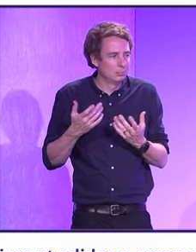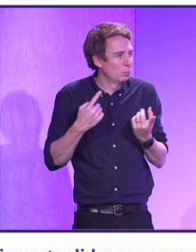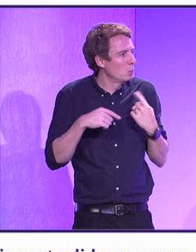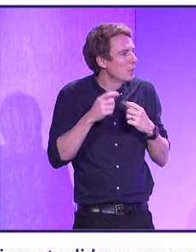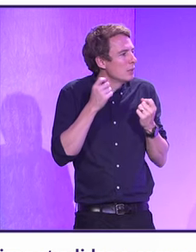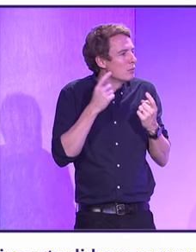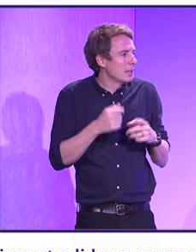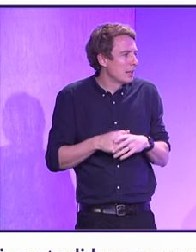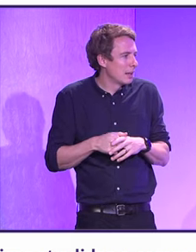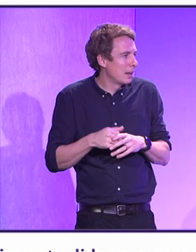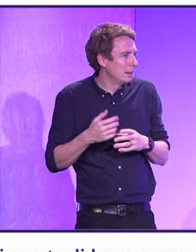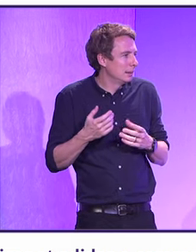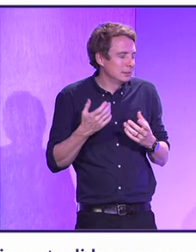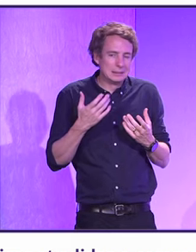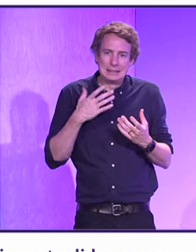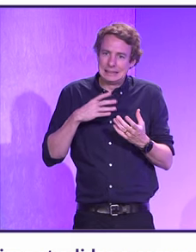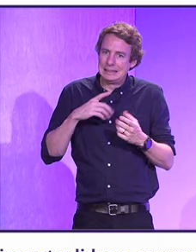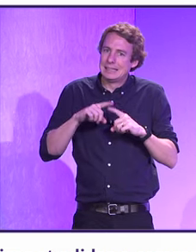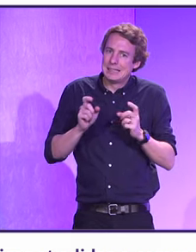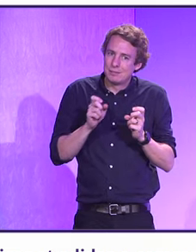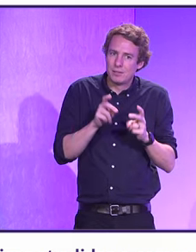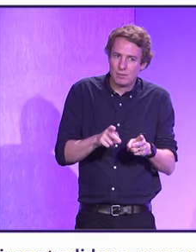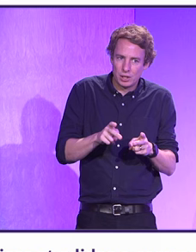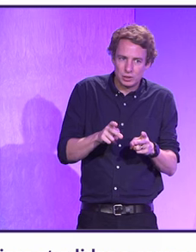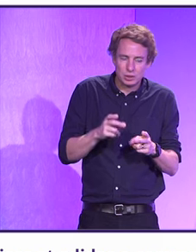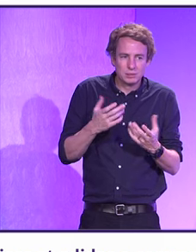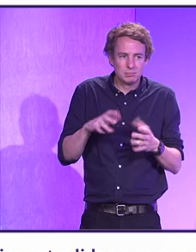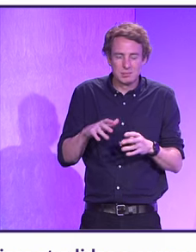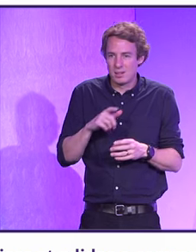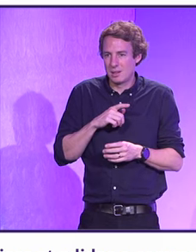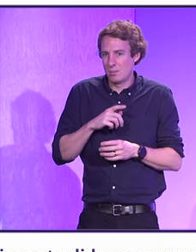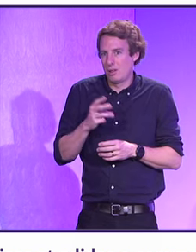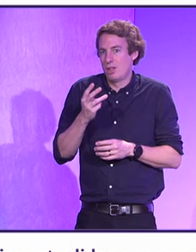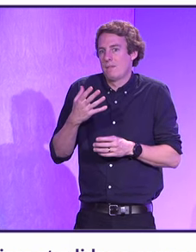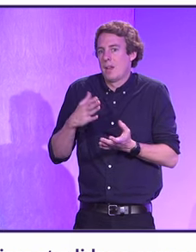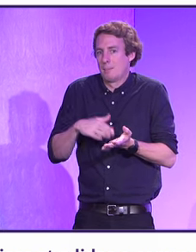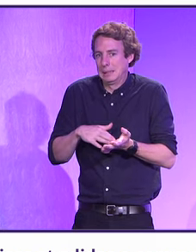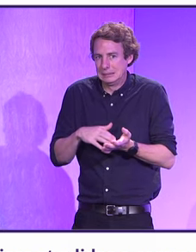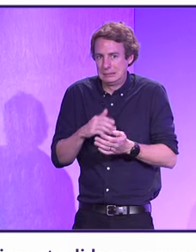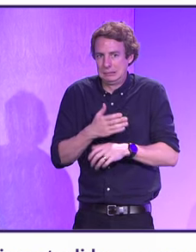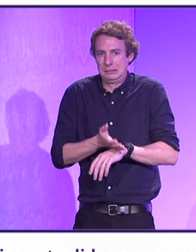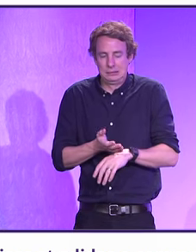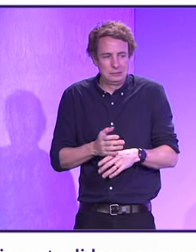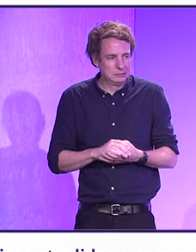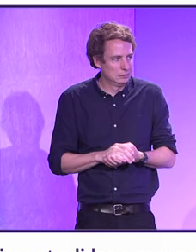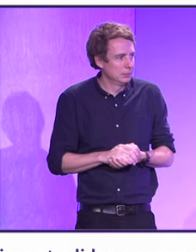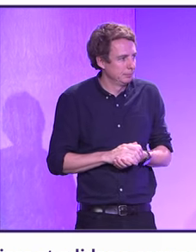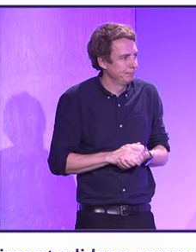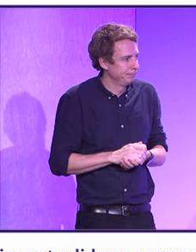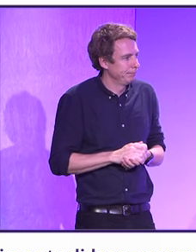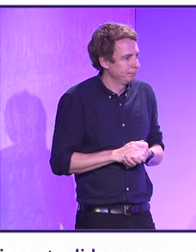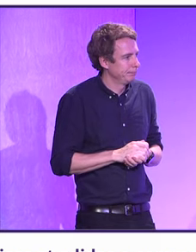realized that we are already with the different version, and that is a train close to 35 minutes of mean time to resolution.